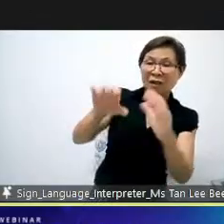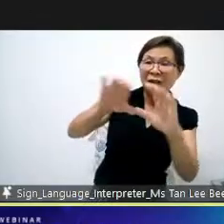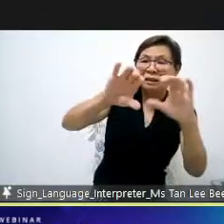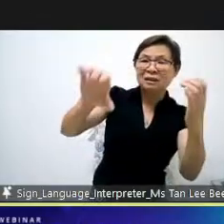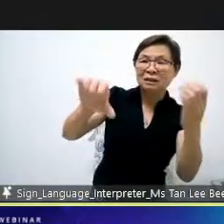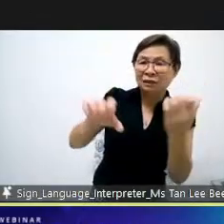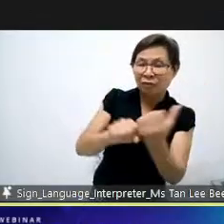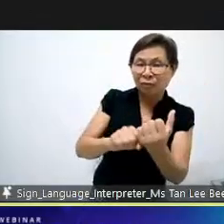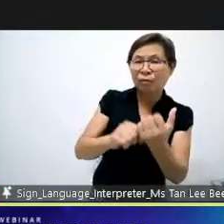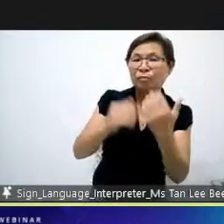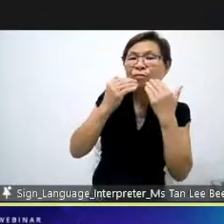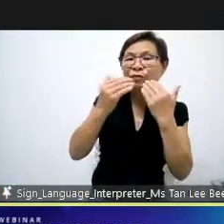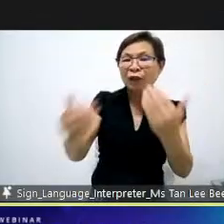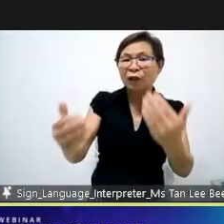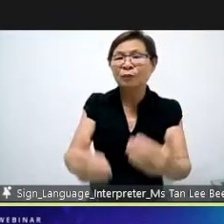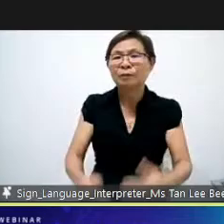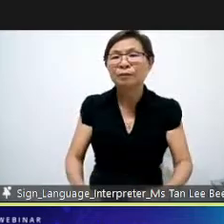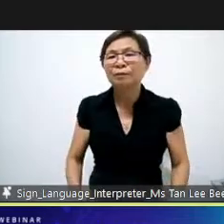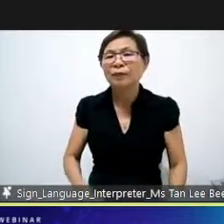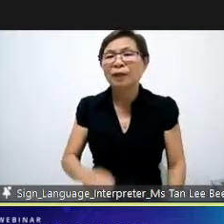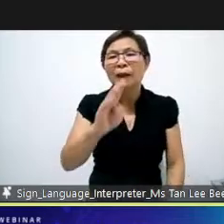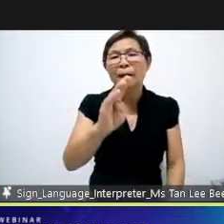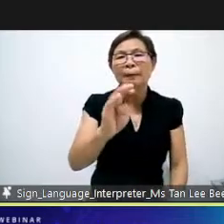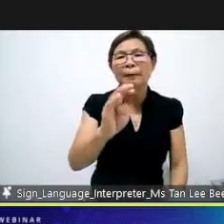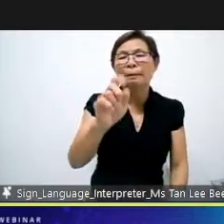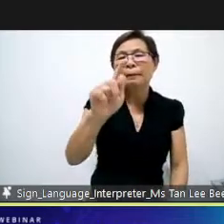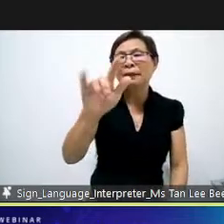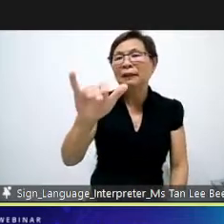few words. Miss Betia.